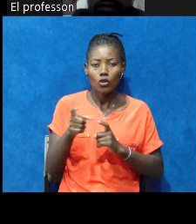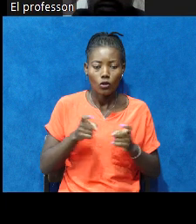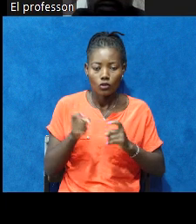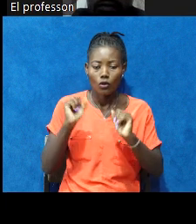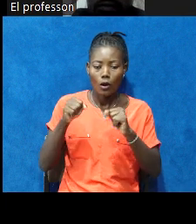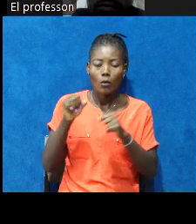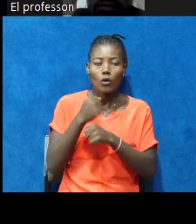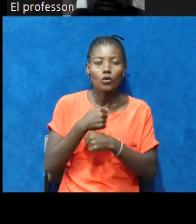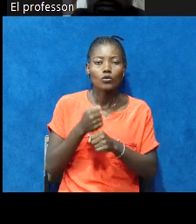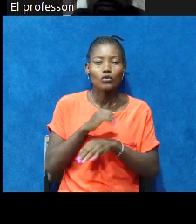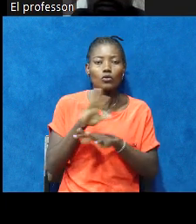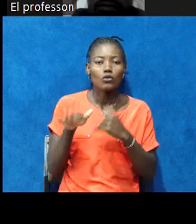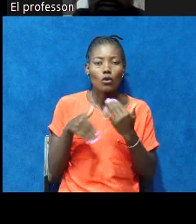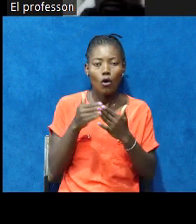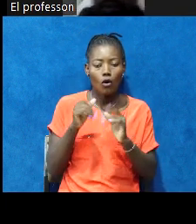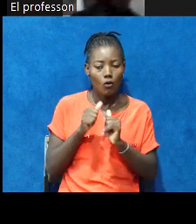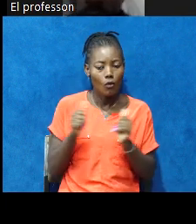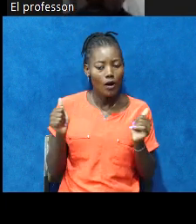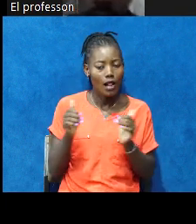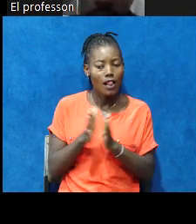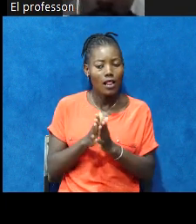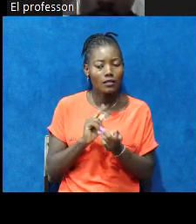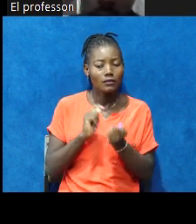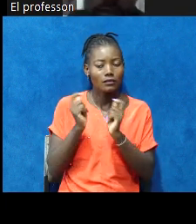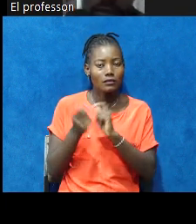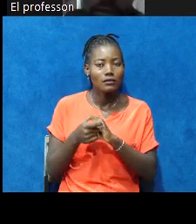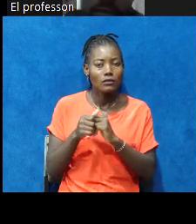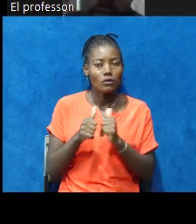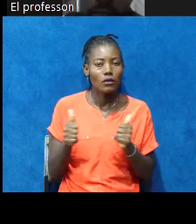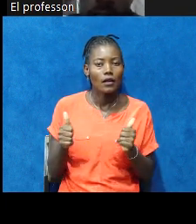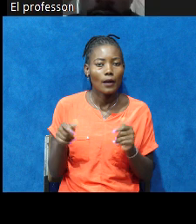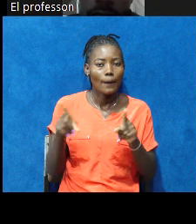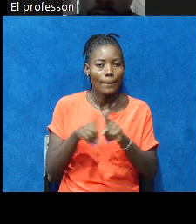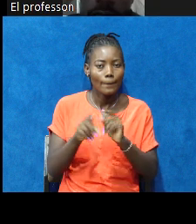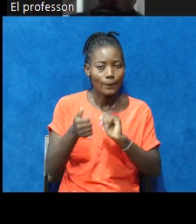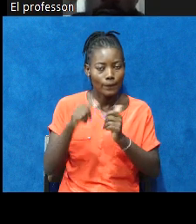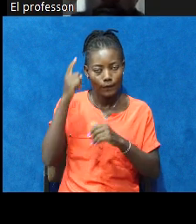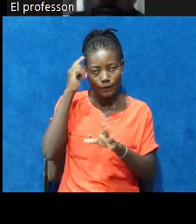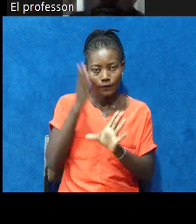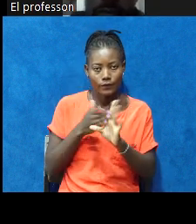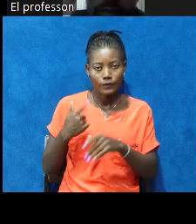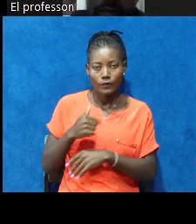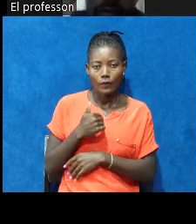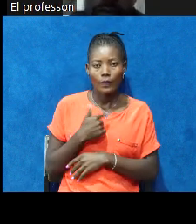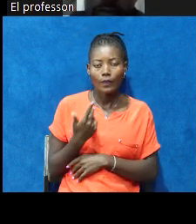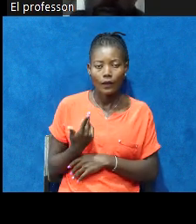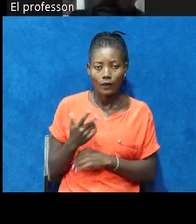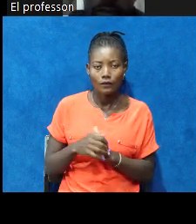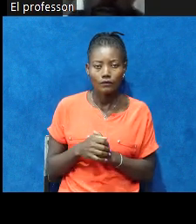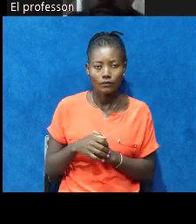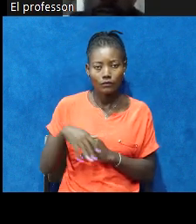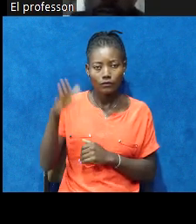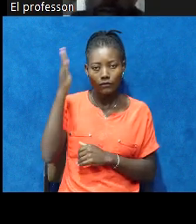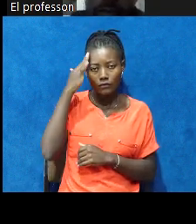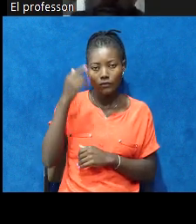able to do those things well and interchangeably. Also, sports psychology,